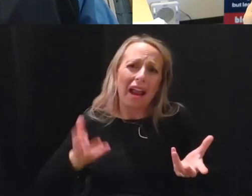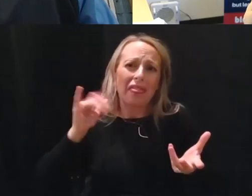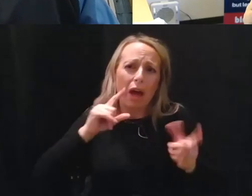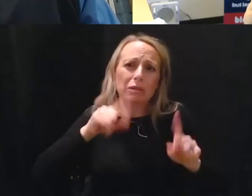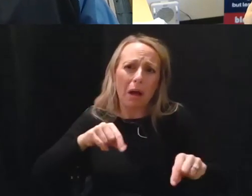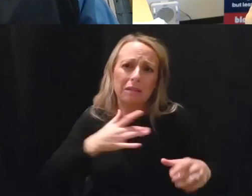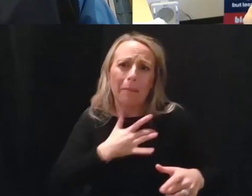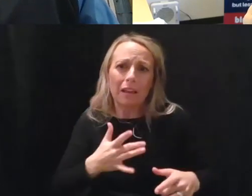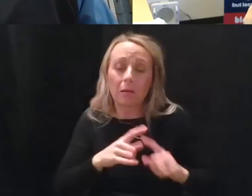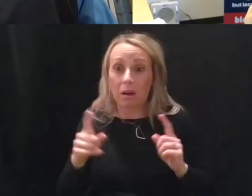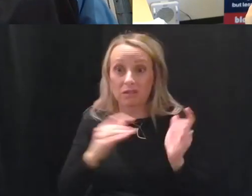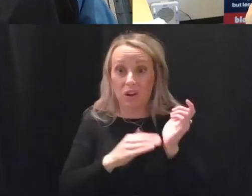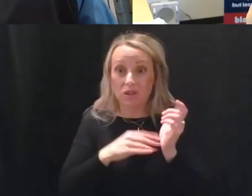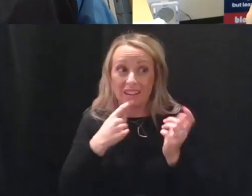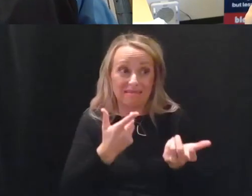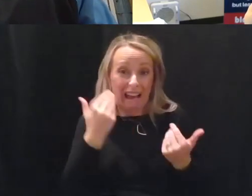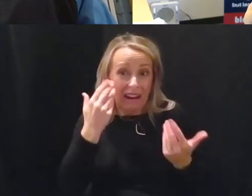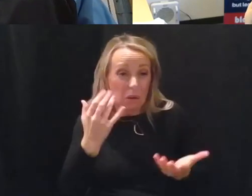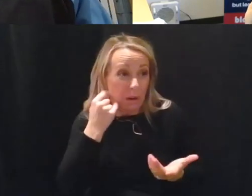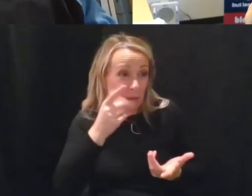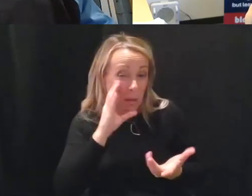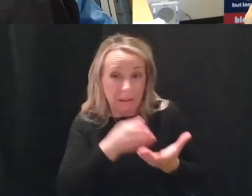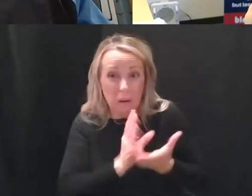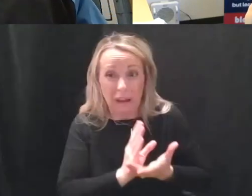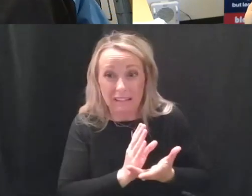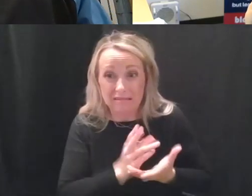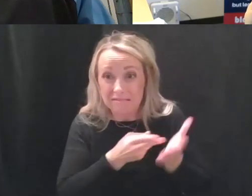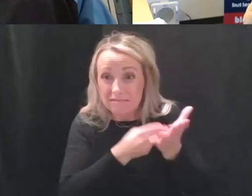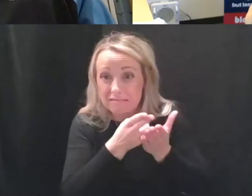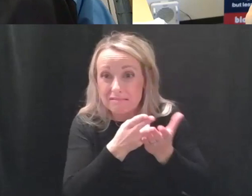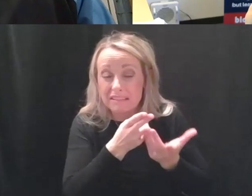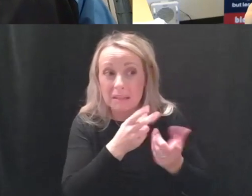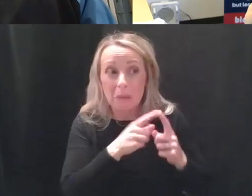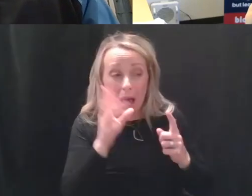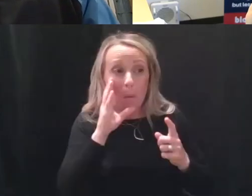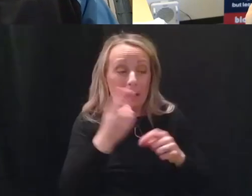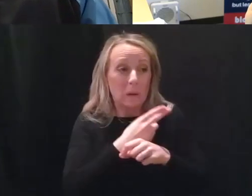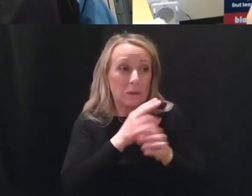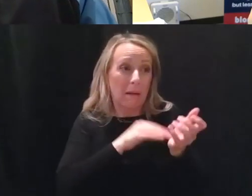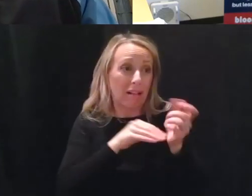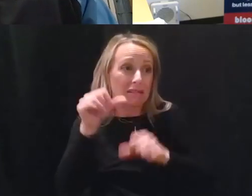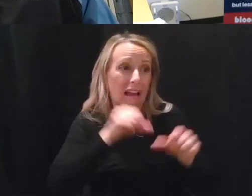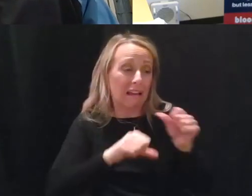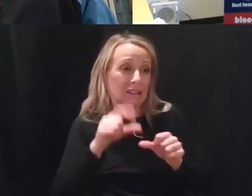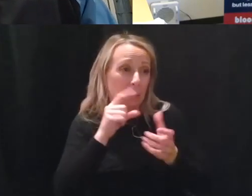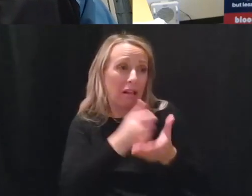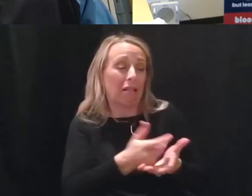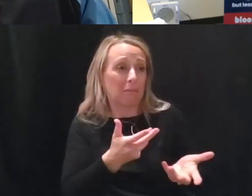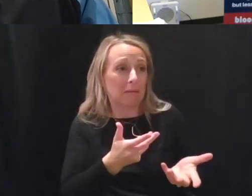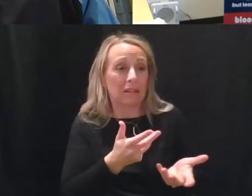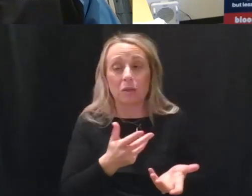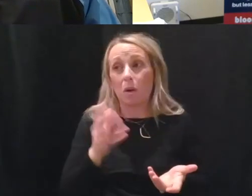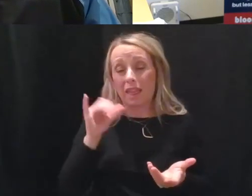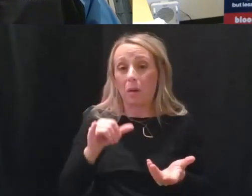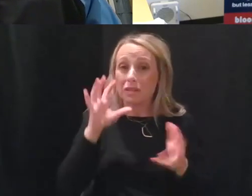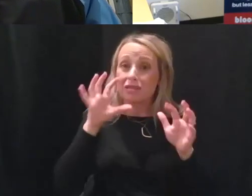said, "I can't tell you that, I'm going to use medical science," it's an eye-opener. So from there,